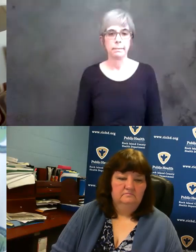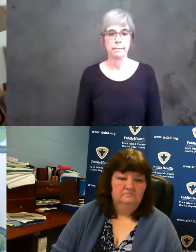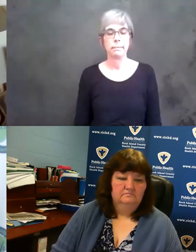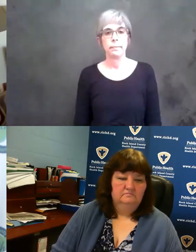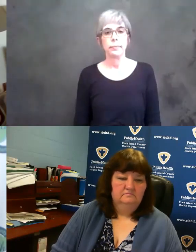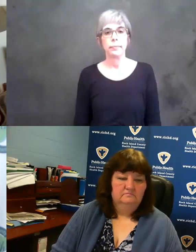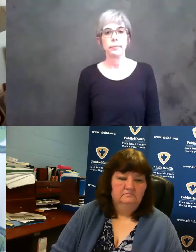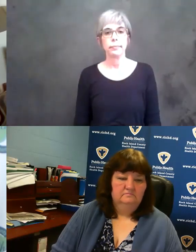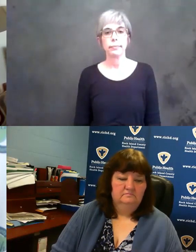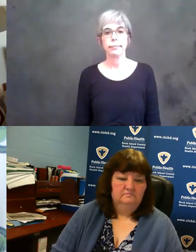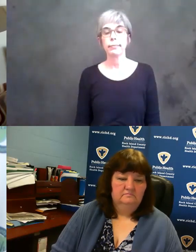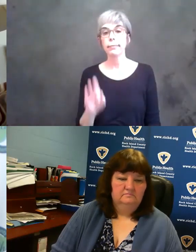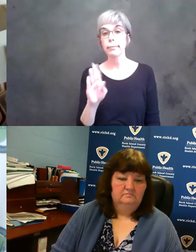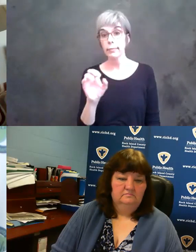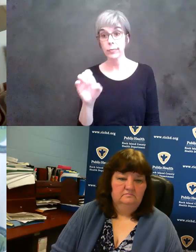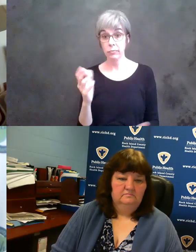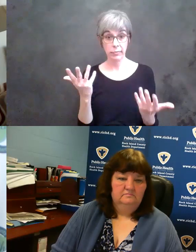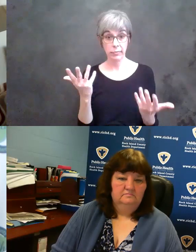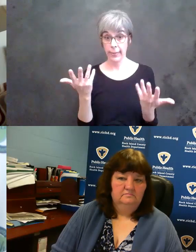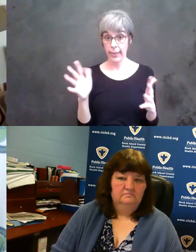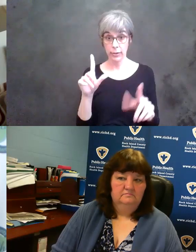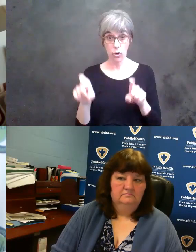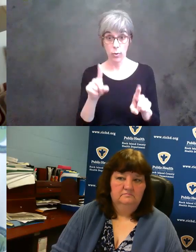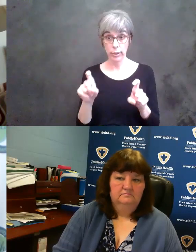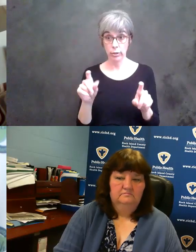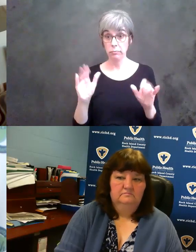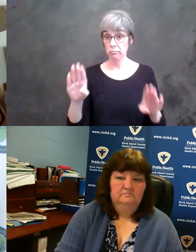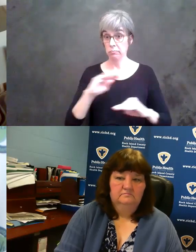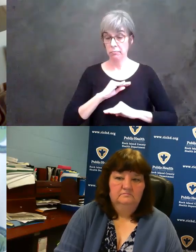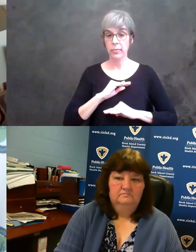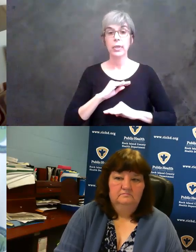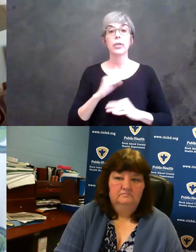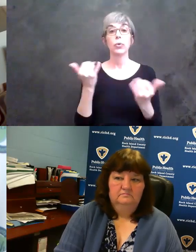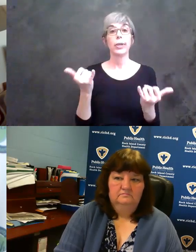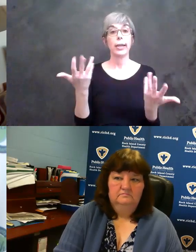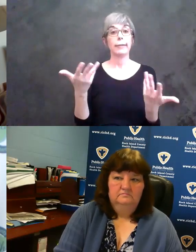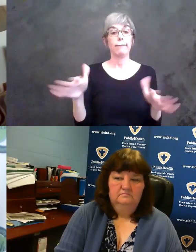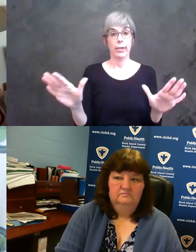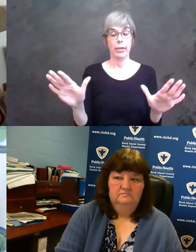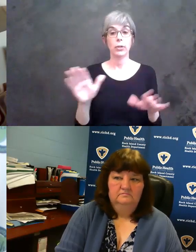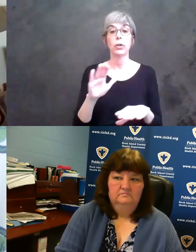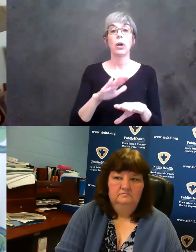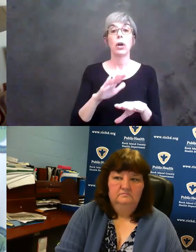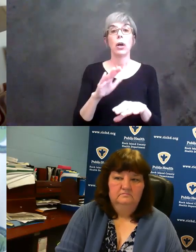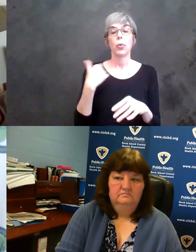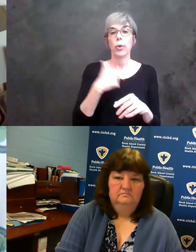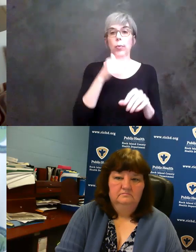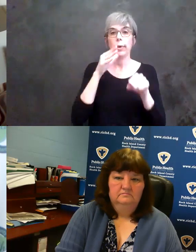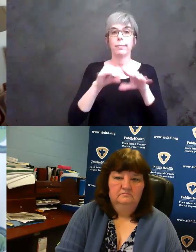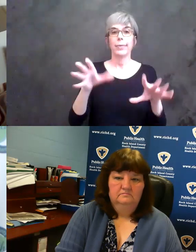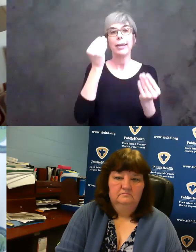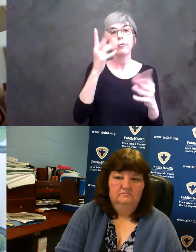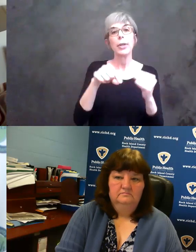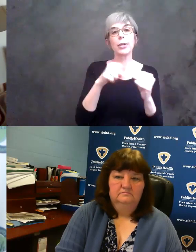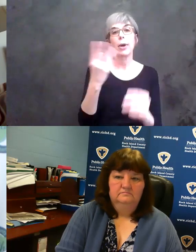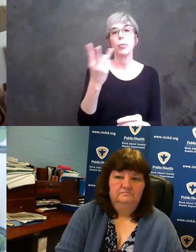Okay, seeing no additional questions, we're going to conclude for today. We will be sending you information on Wednesday as well to have our next press briefing. So thank you